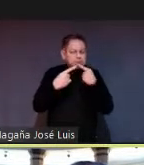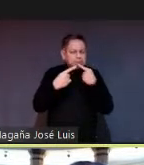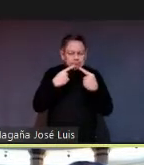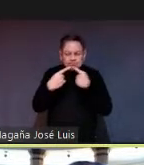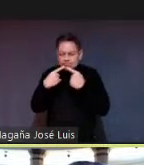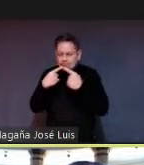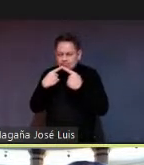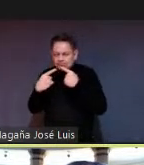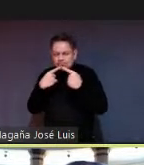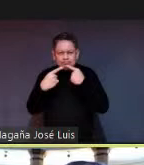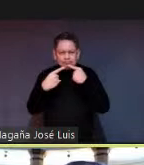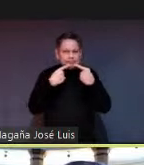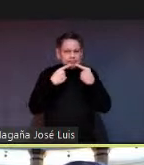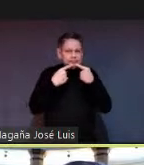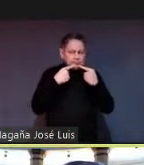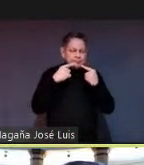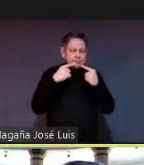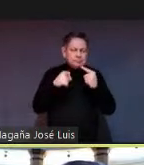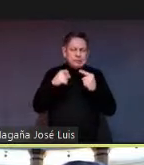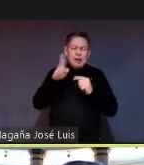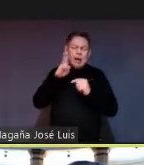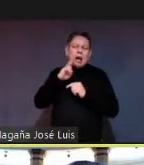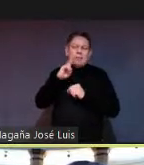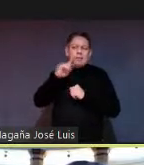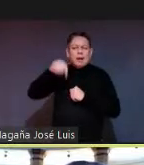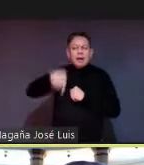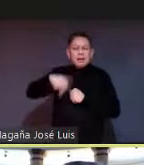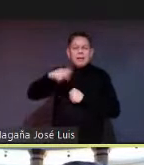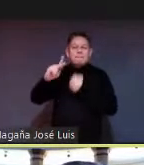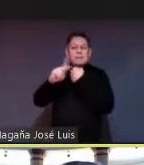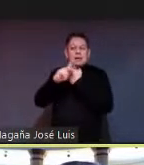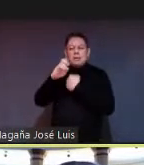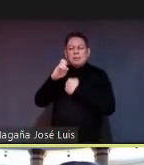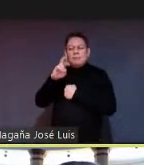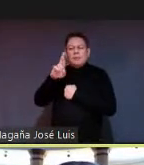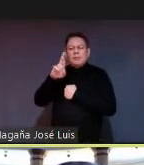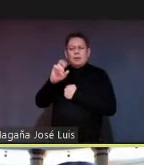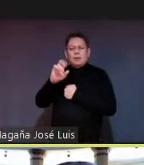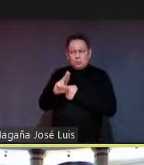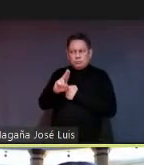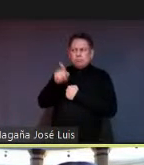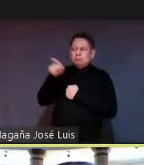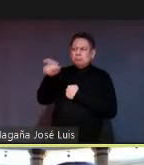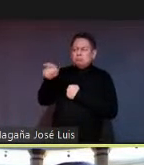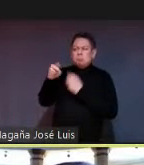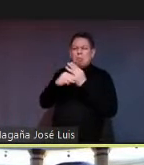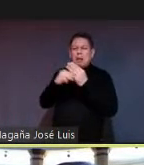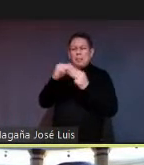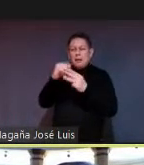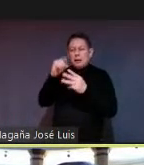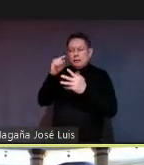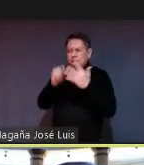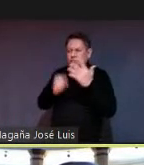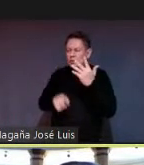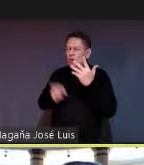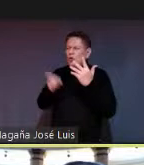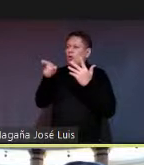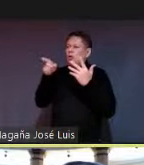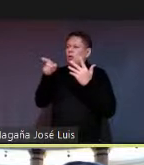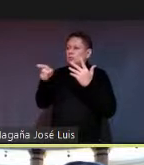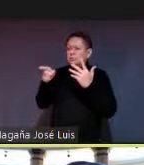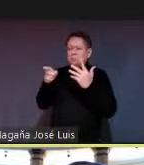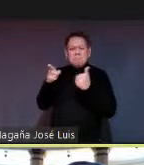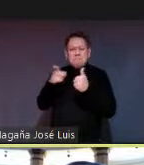addressing major problems. First of all, we realized that our curricula were damage-based, and students